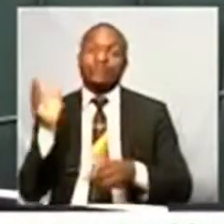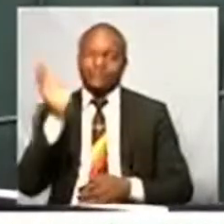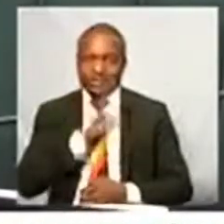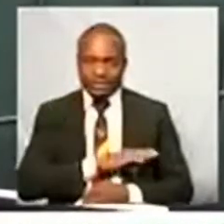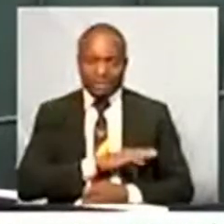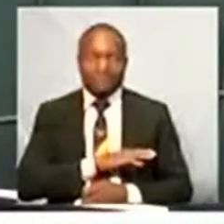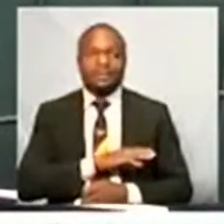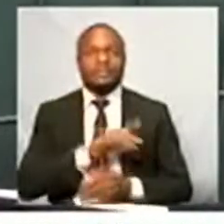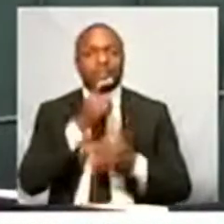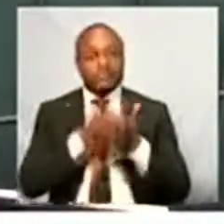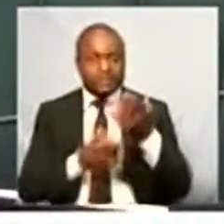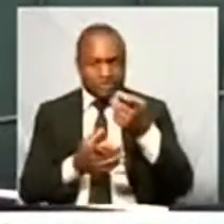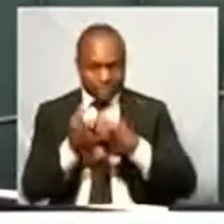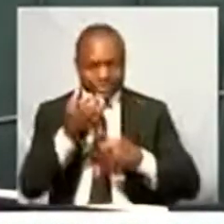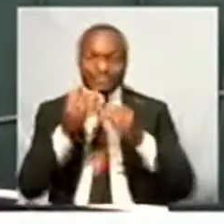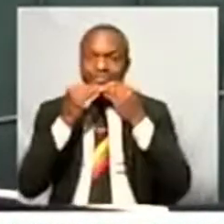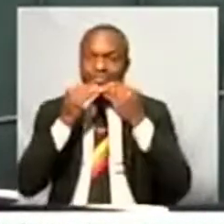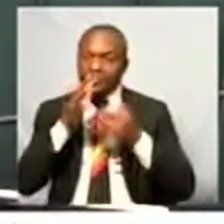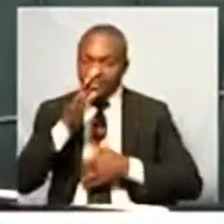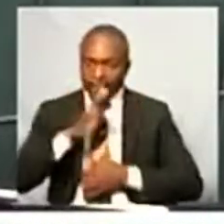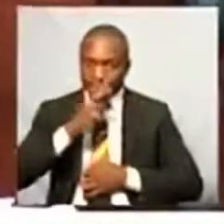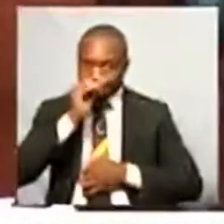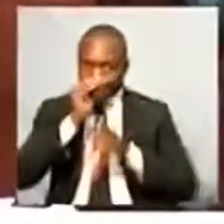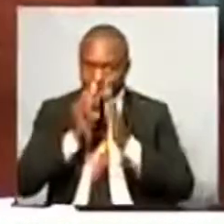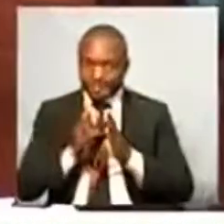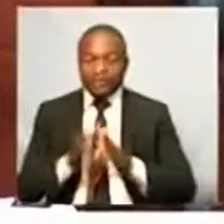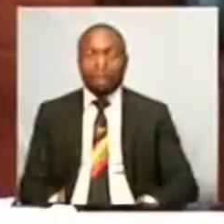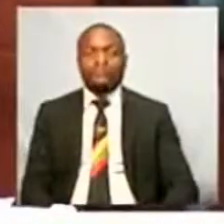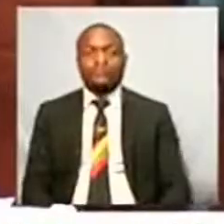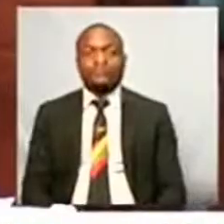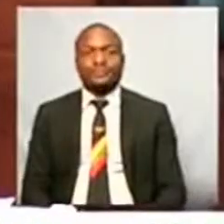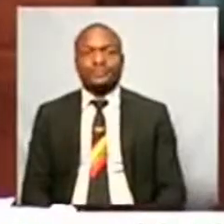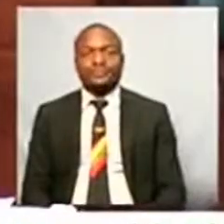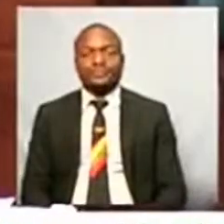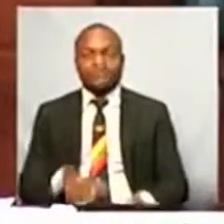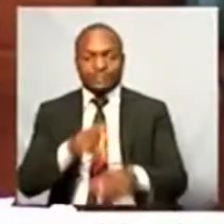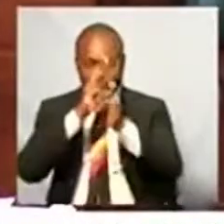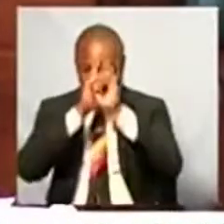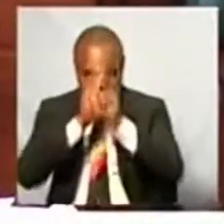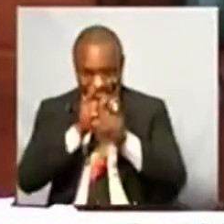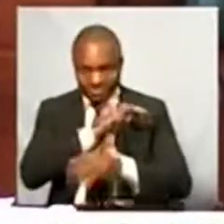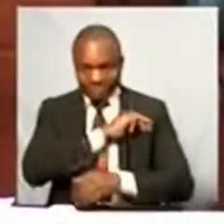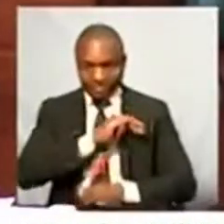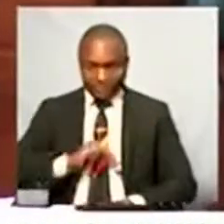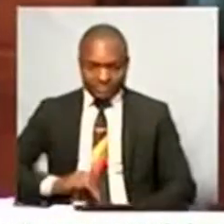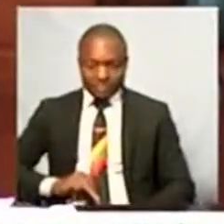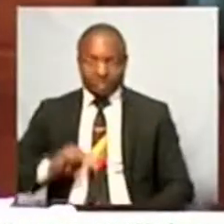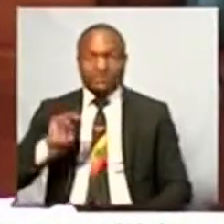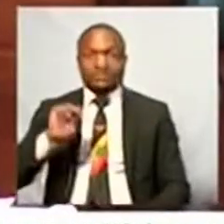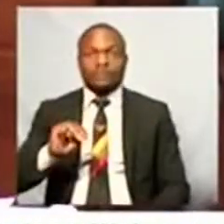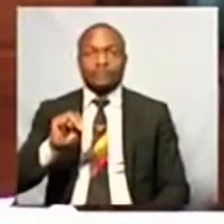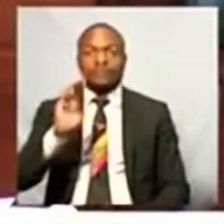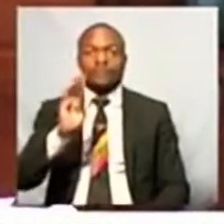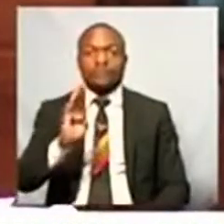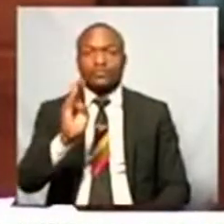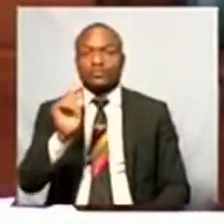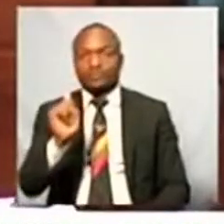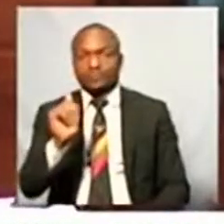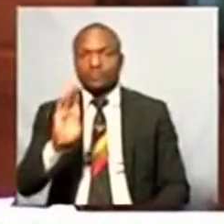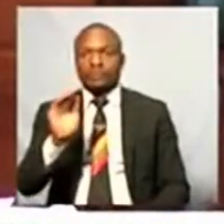proper consultations. I thank you, Madam Speaker. Thank you. The Honorable Member for Mbabala.